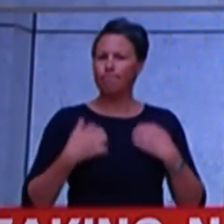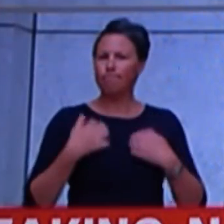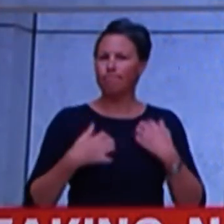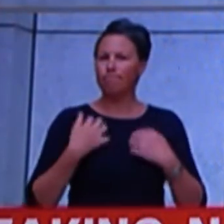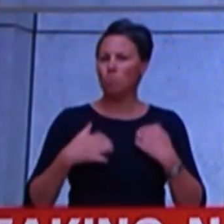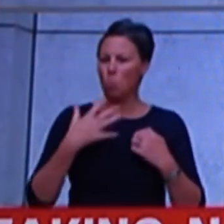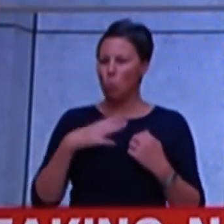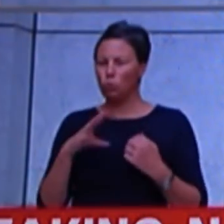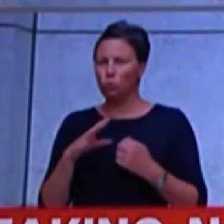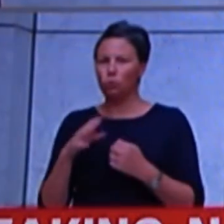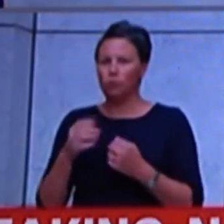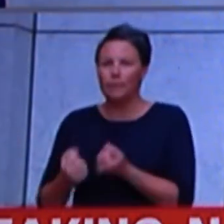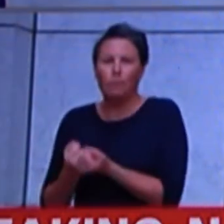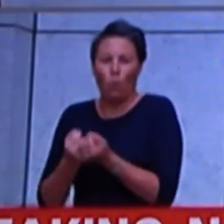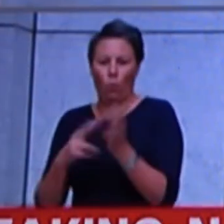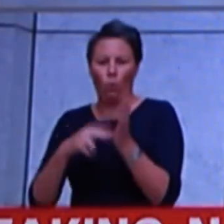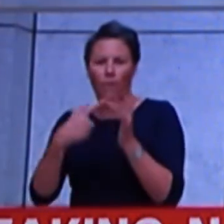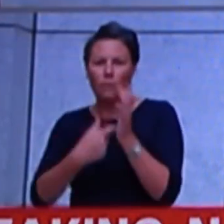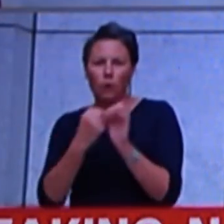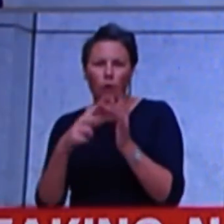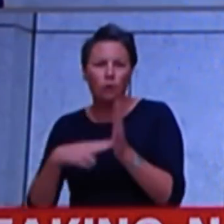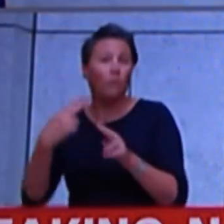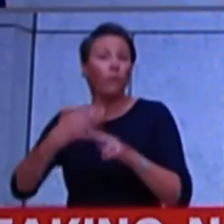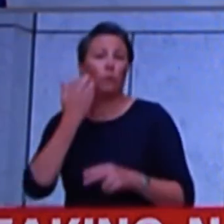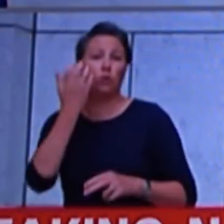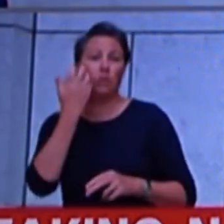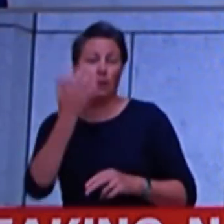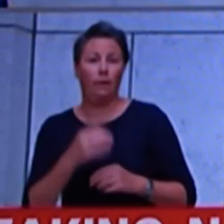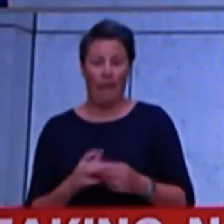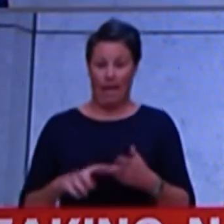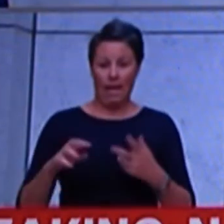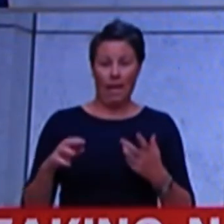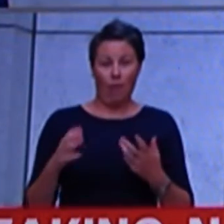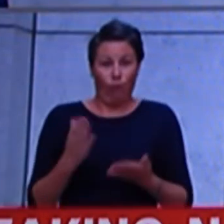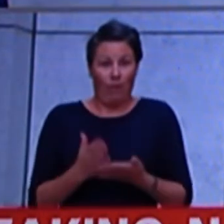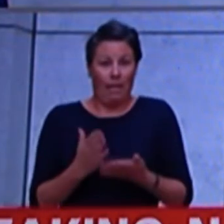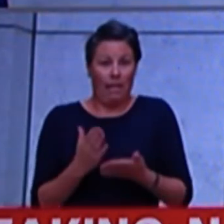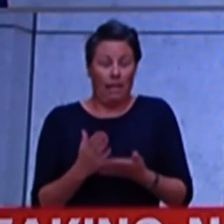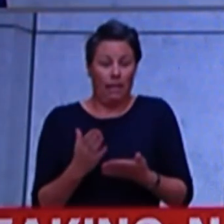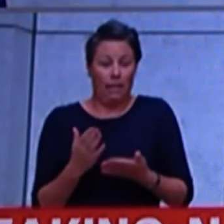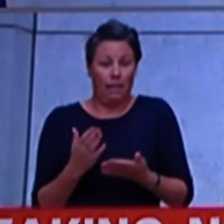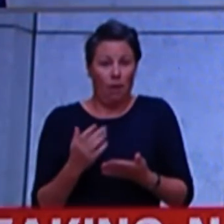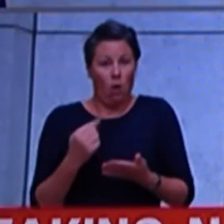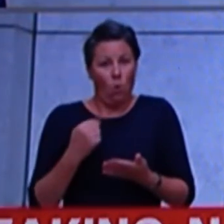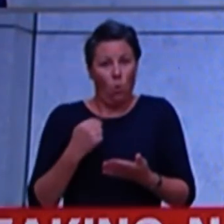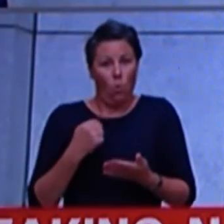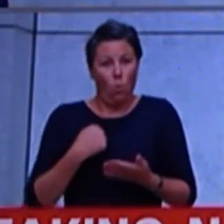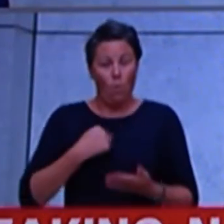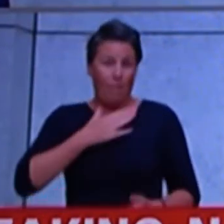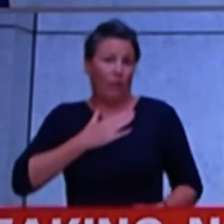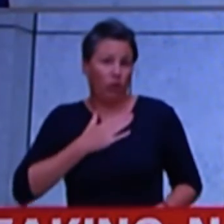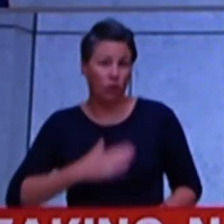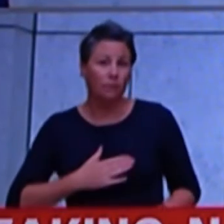think if we'd not taken the actions that we have and not demonstrated the patience that we've